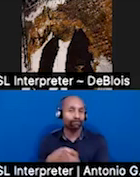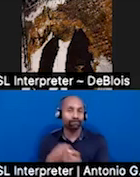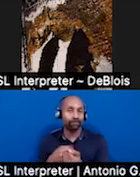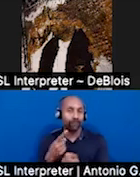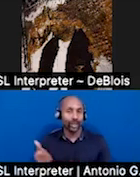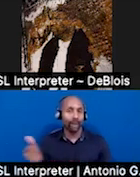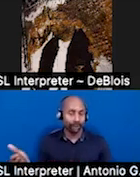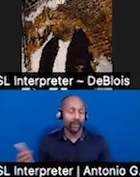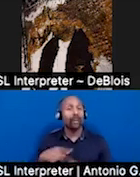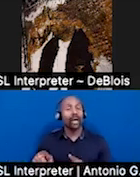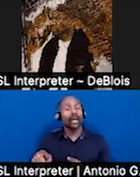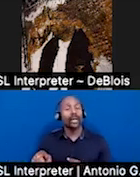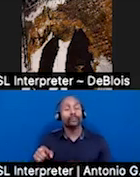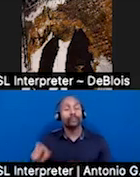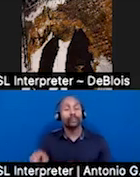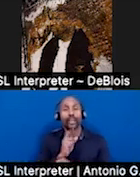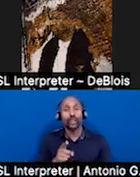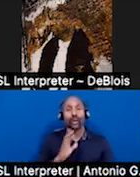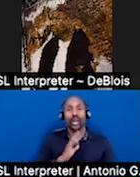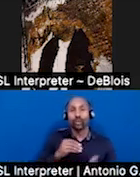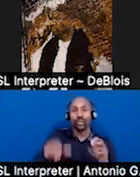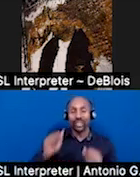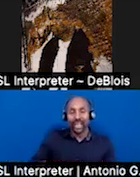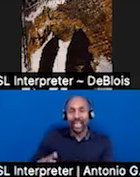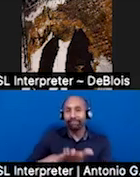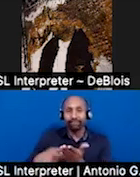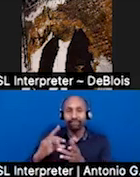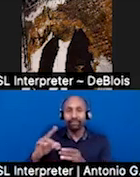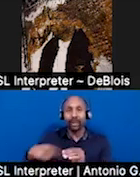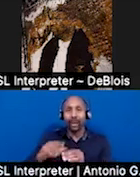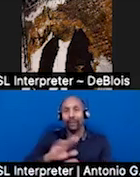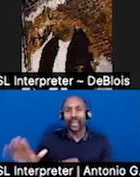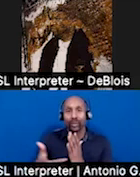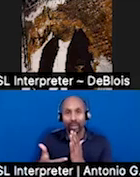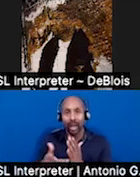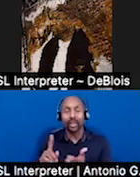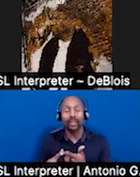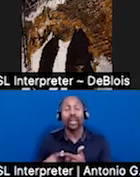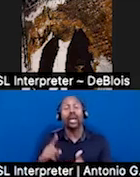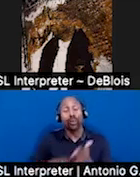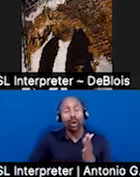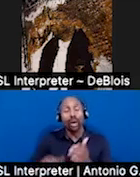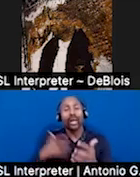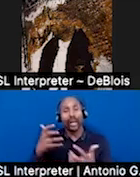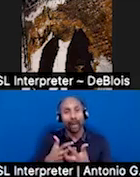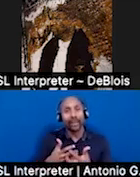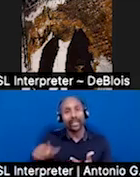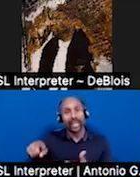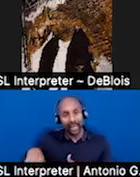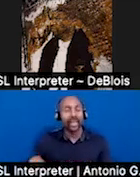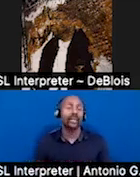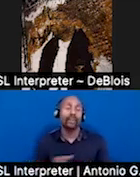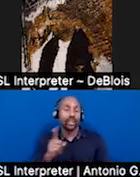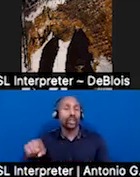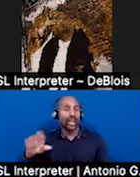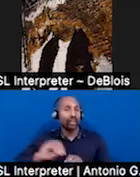about their technologies, being able to describe the accommodations they need, and learning what things they can do for